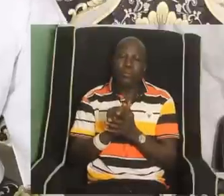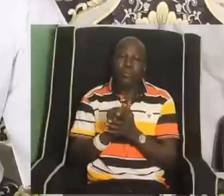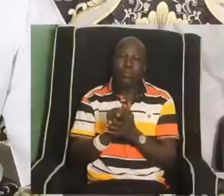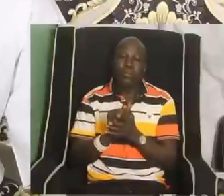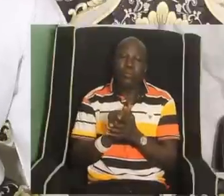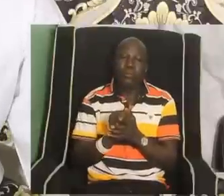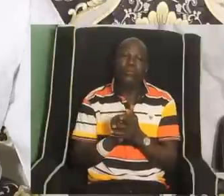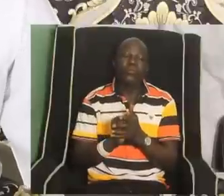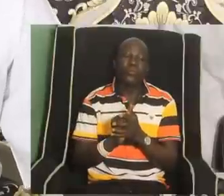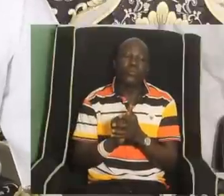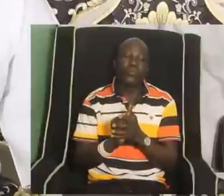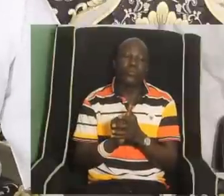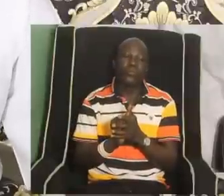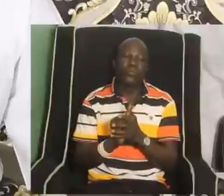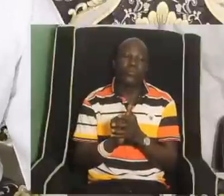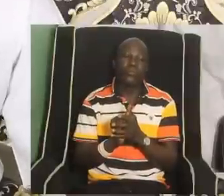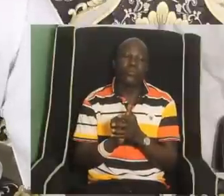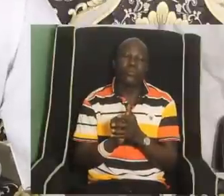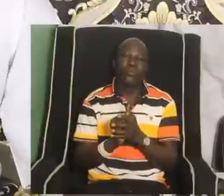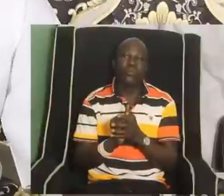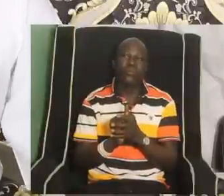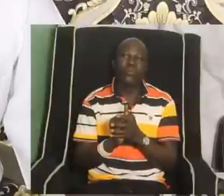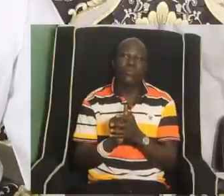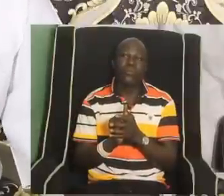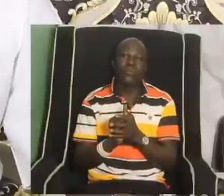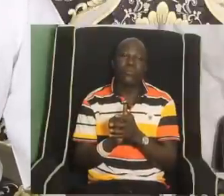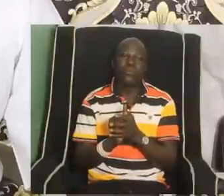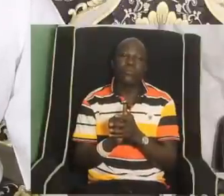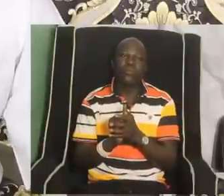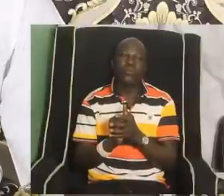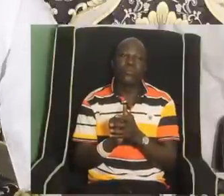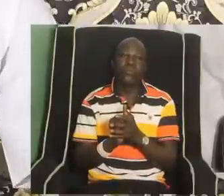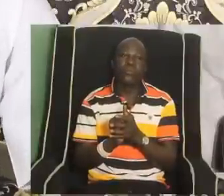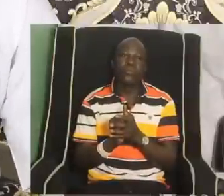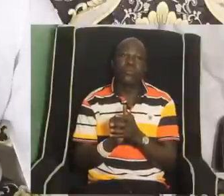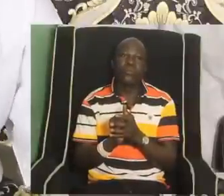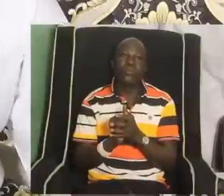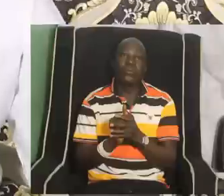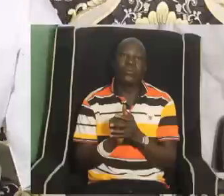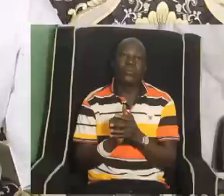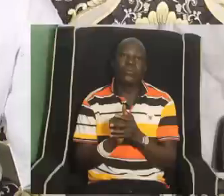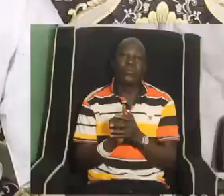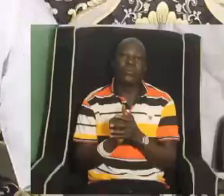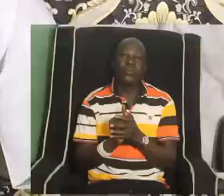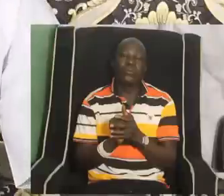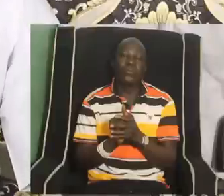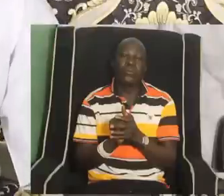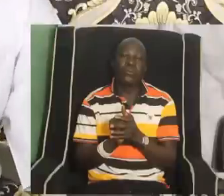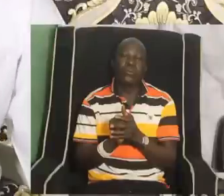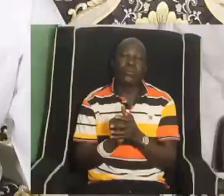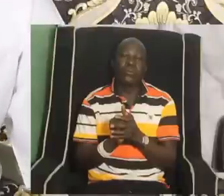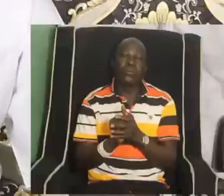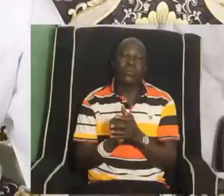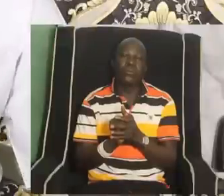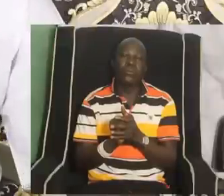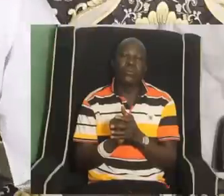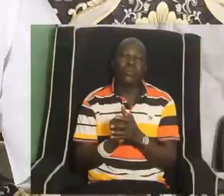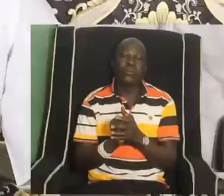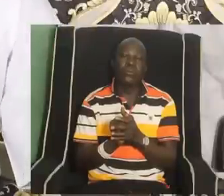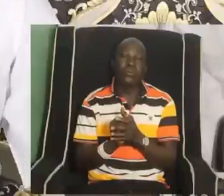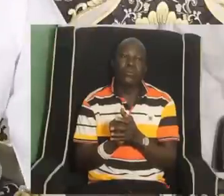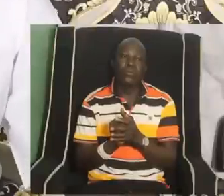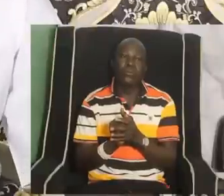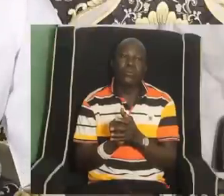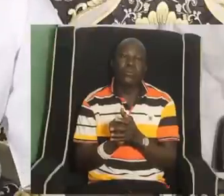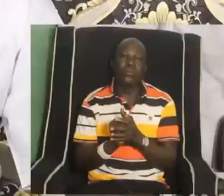Abraham. Jade kuro ni le re. Ati kuro lodo amara re. Ati kuro ni le baba re. Yes. Si le kati emi o fin o.